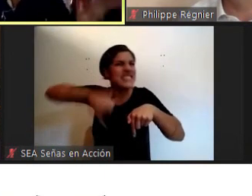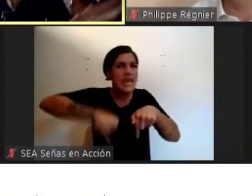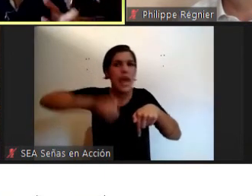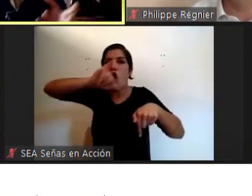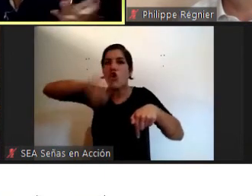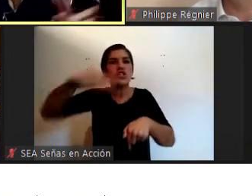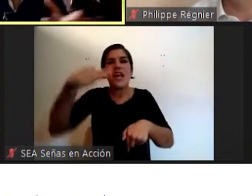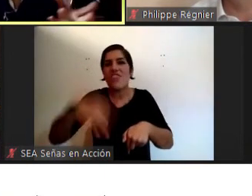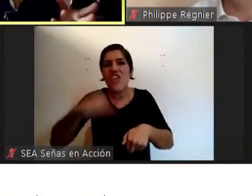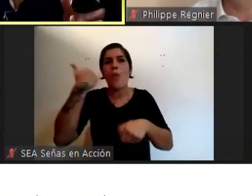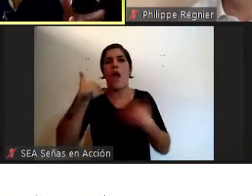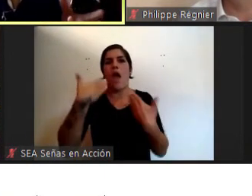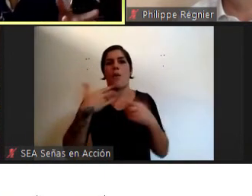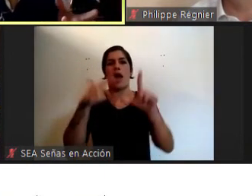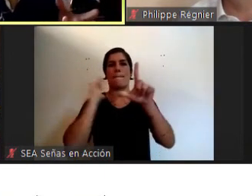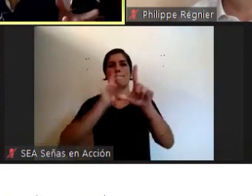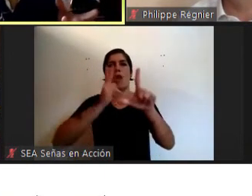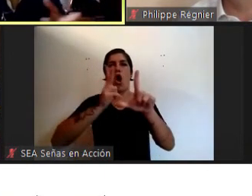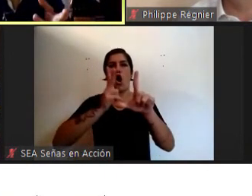I heard someone say,